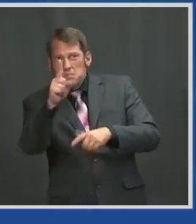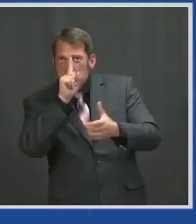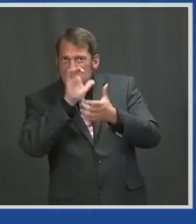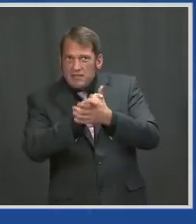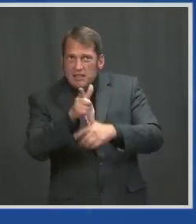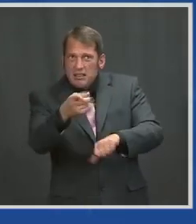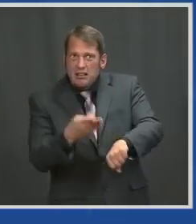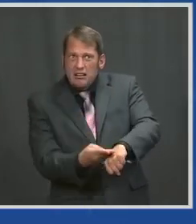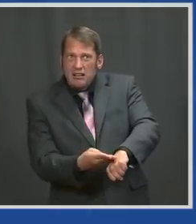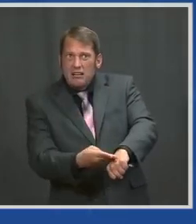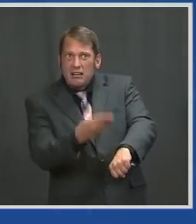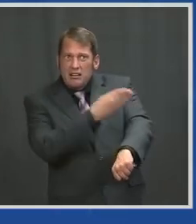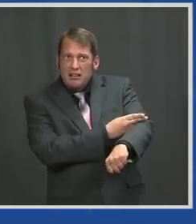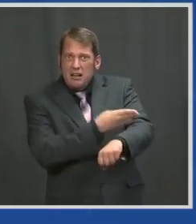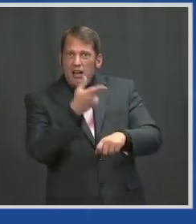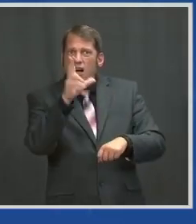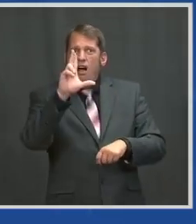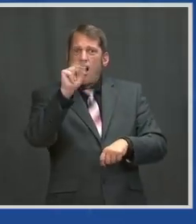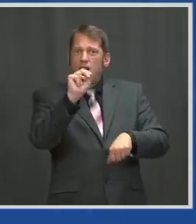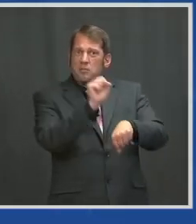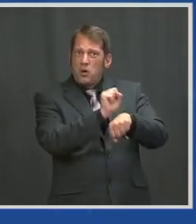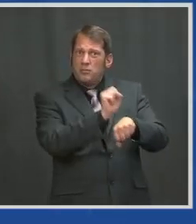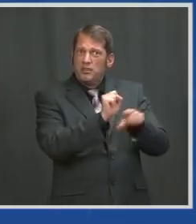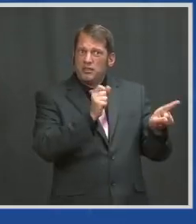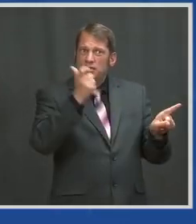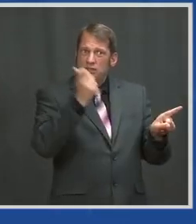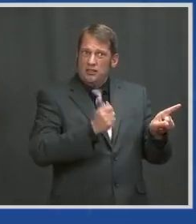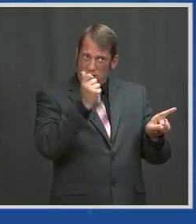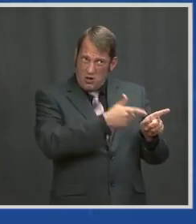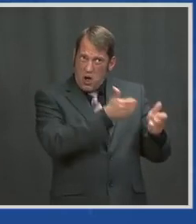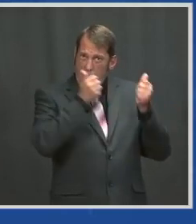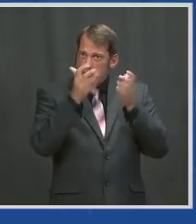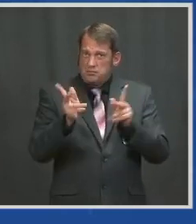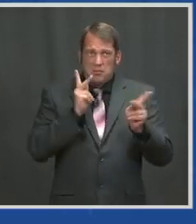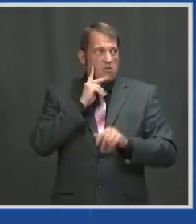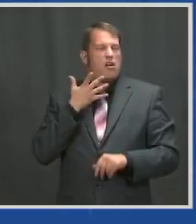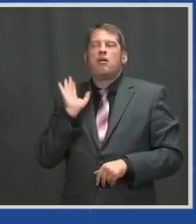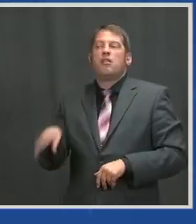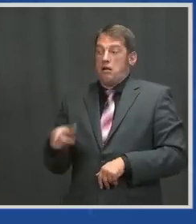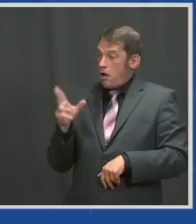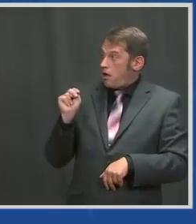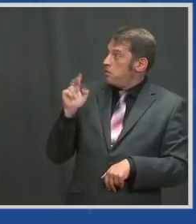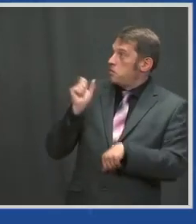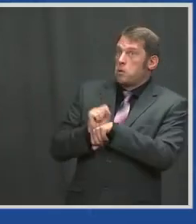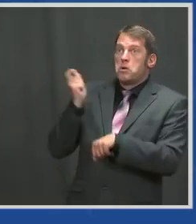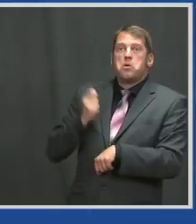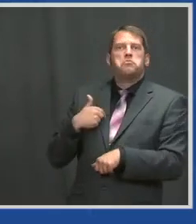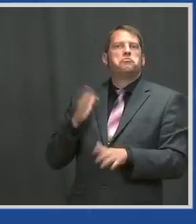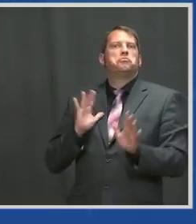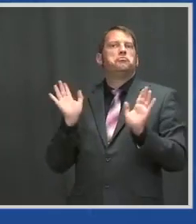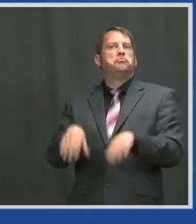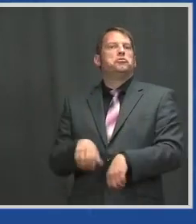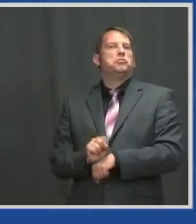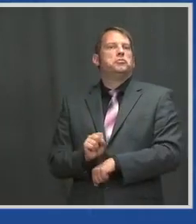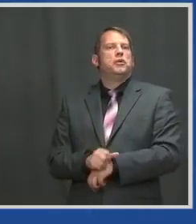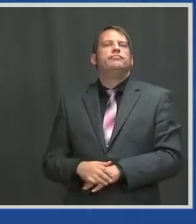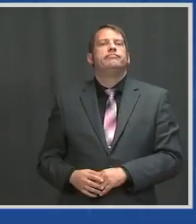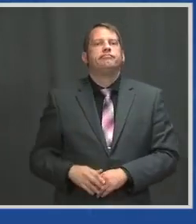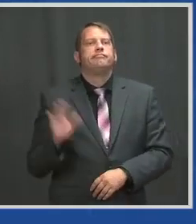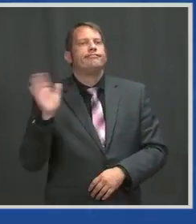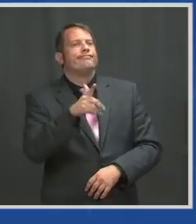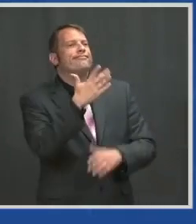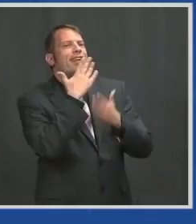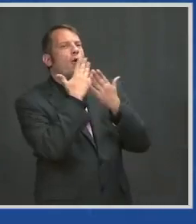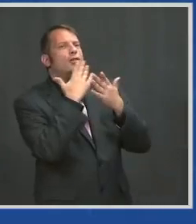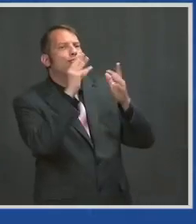work in some categories? No, nothing measurable. Thank you. And Mr. President, do you... On CDC mask mandates,